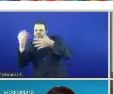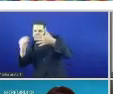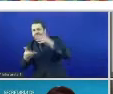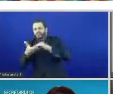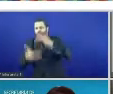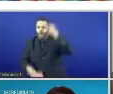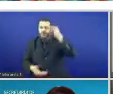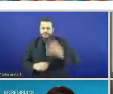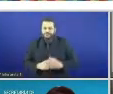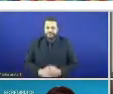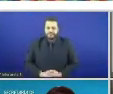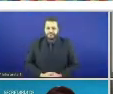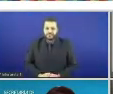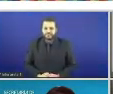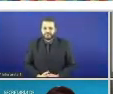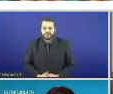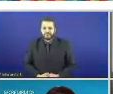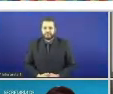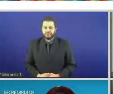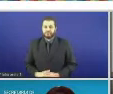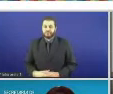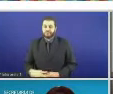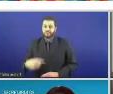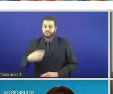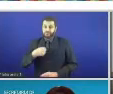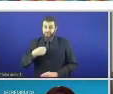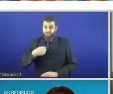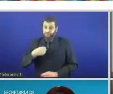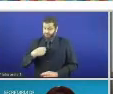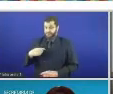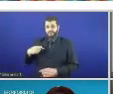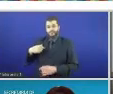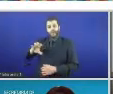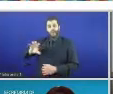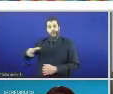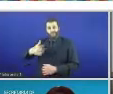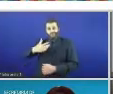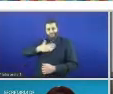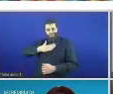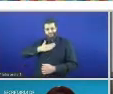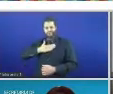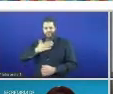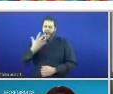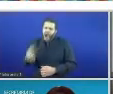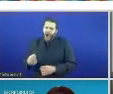that demonstrates what makes feminist and women's rights movements and grassroots organizations successful.